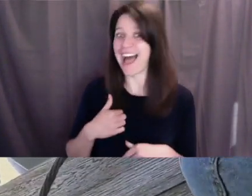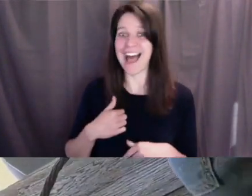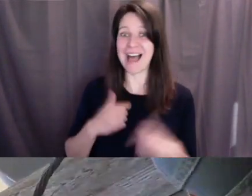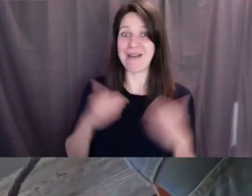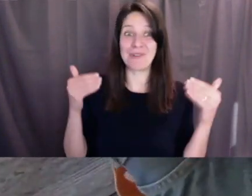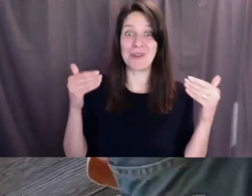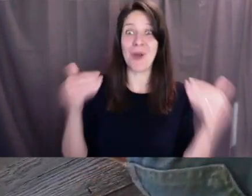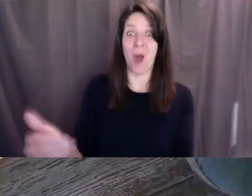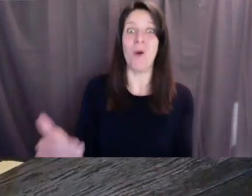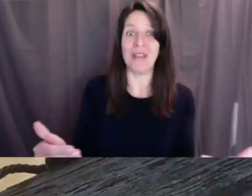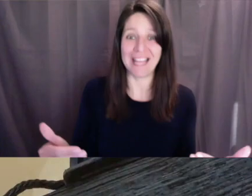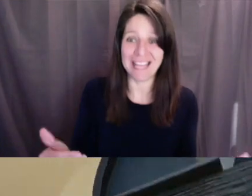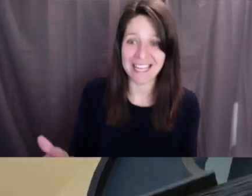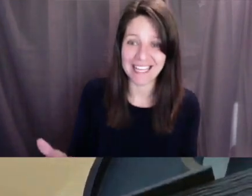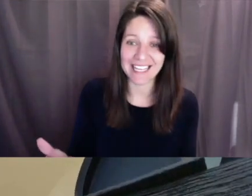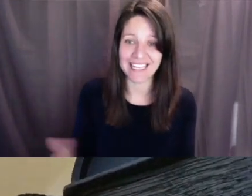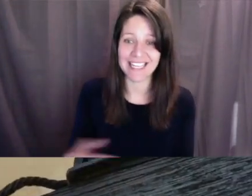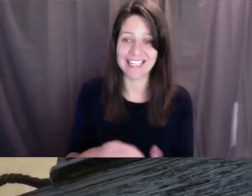Mm-hmm. Here I go.